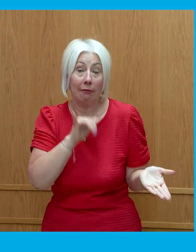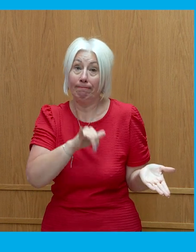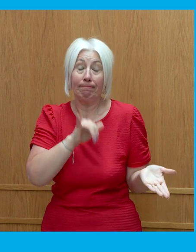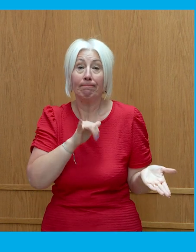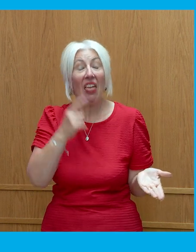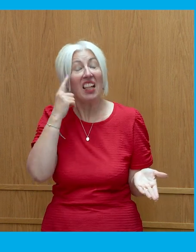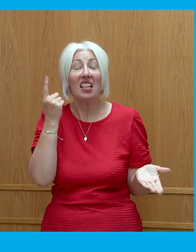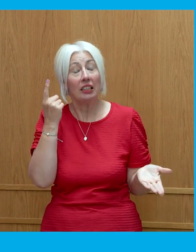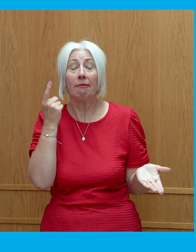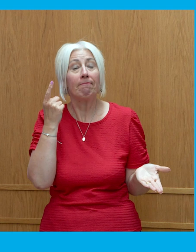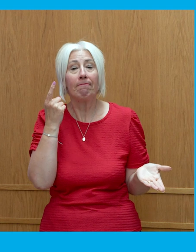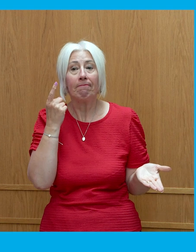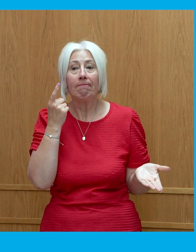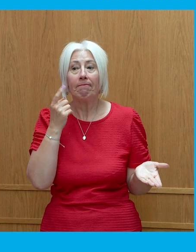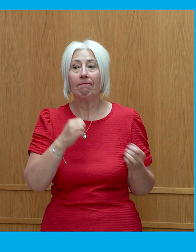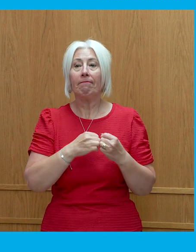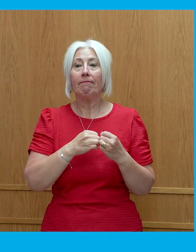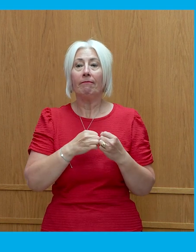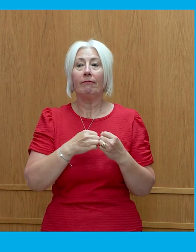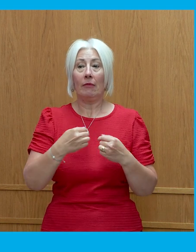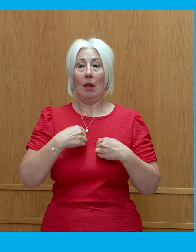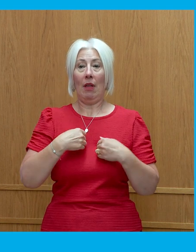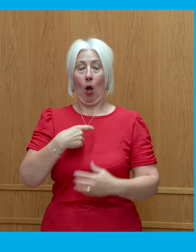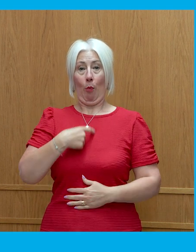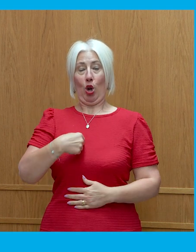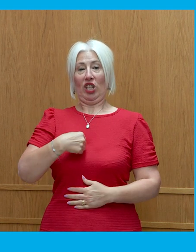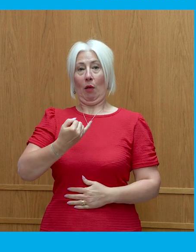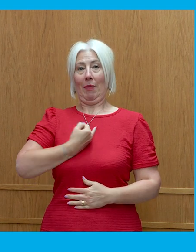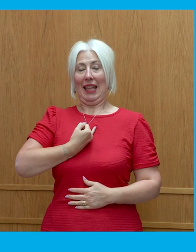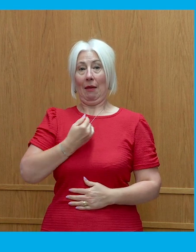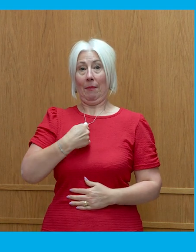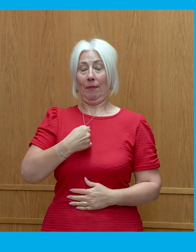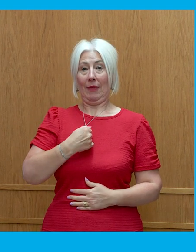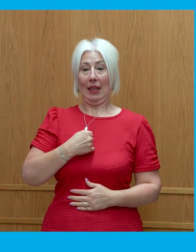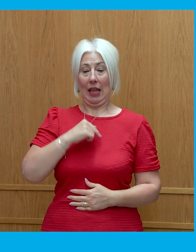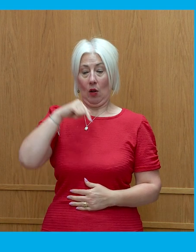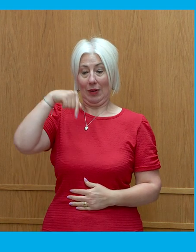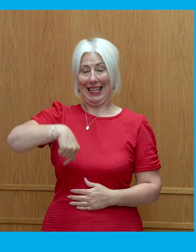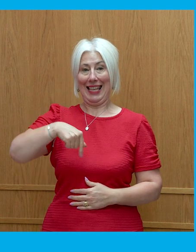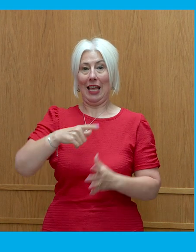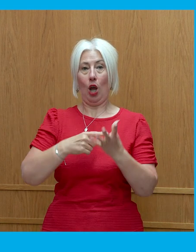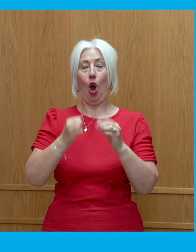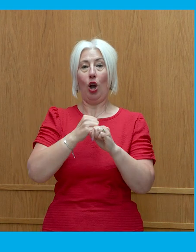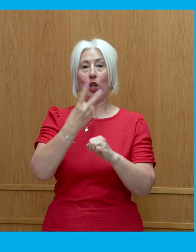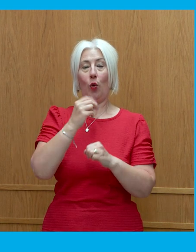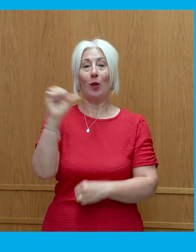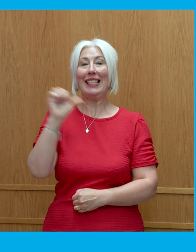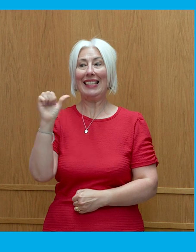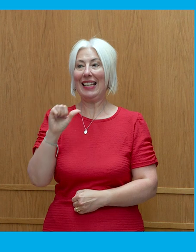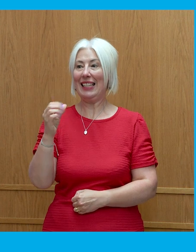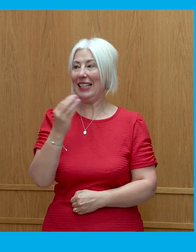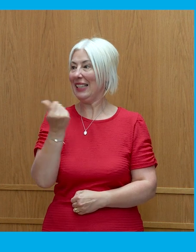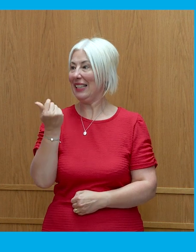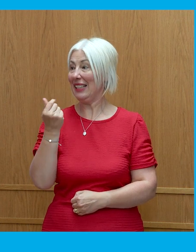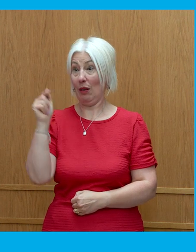I think it is. I take some personal blame because I was here in August of 2016. A few of you were there, I